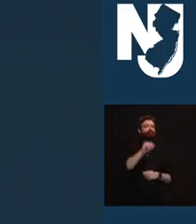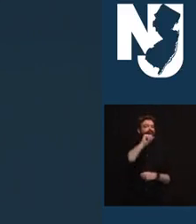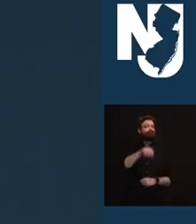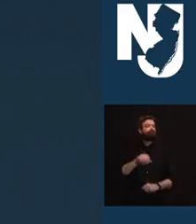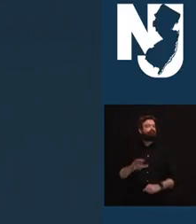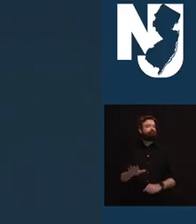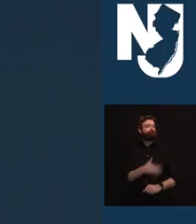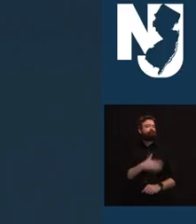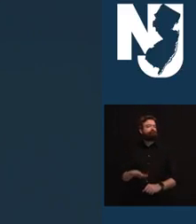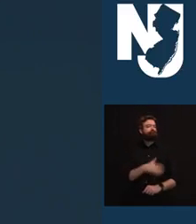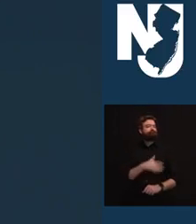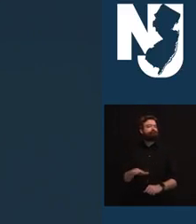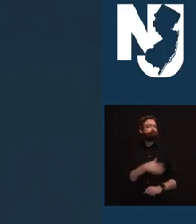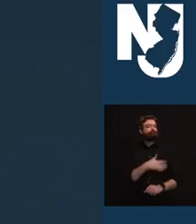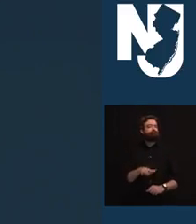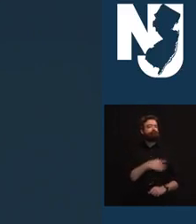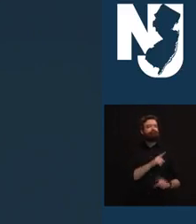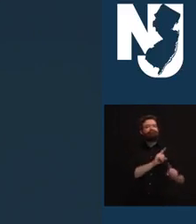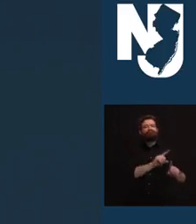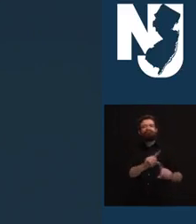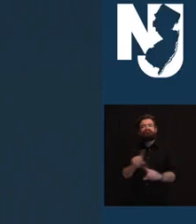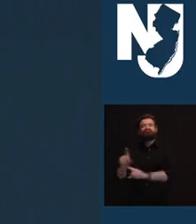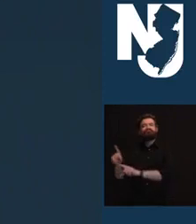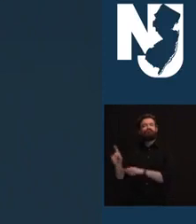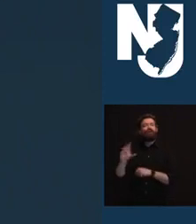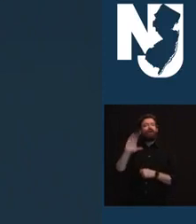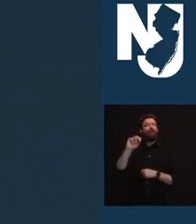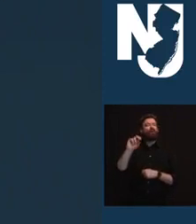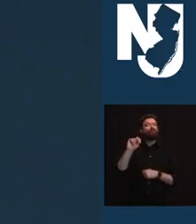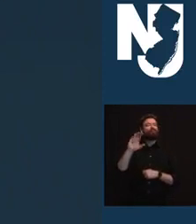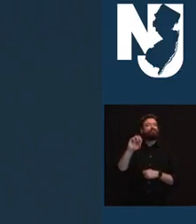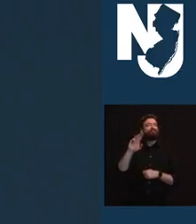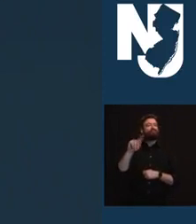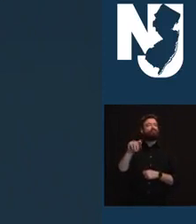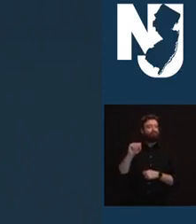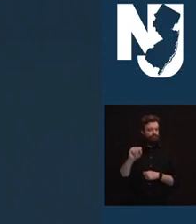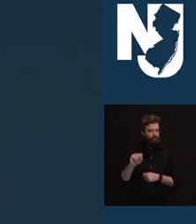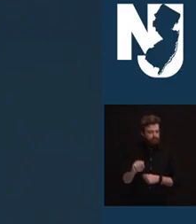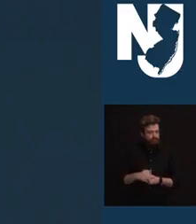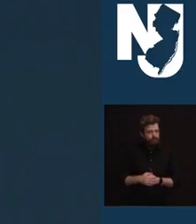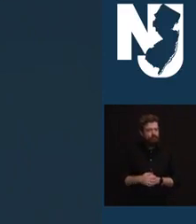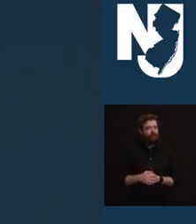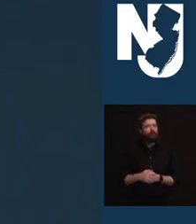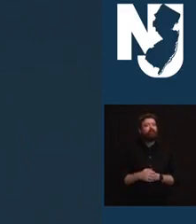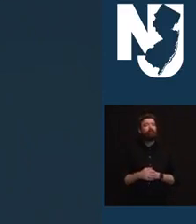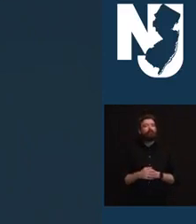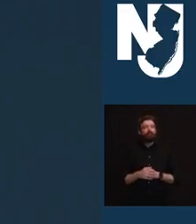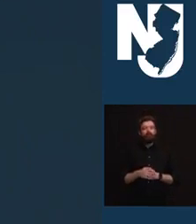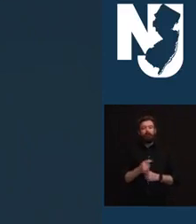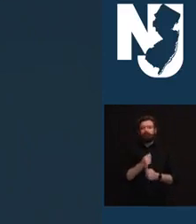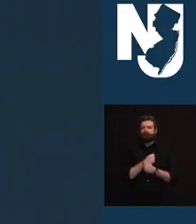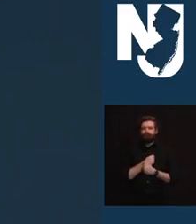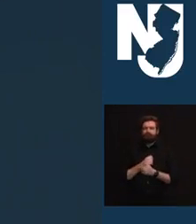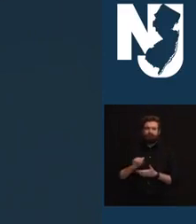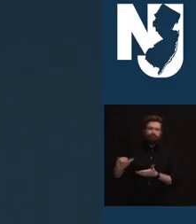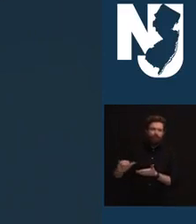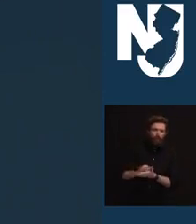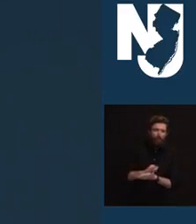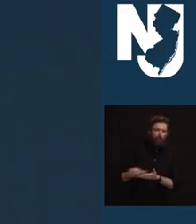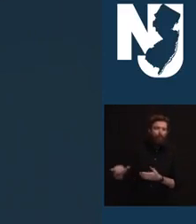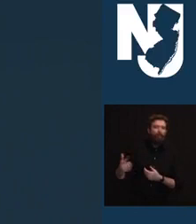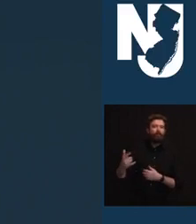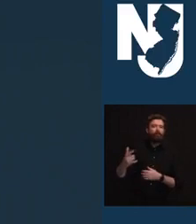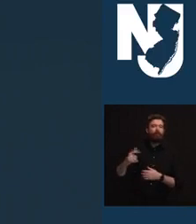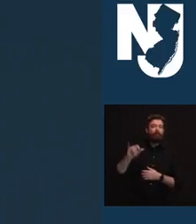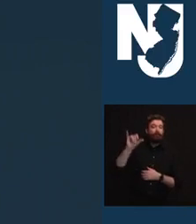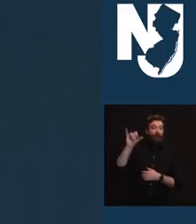family, or sitting alongside, watching them and rooting for the New York Football Giants, the New York Yankees, or the New York Rangers. And she would